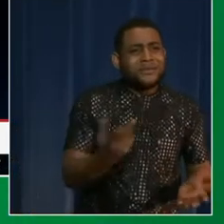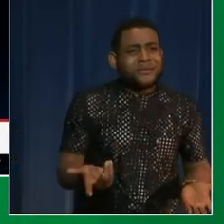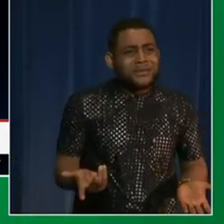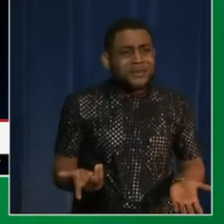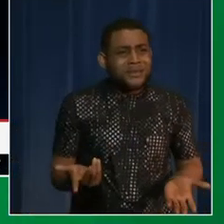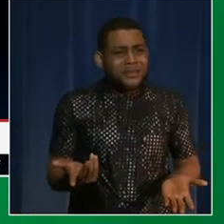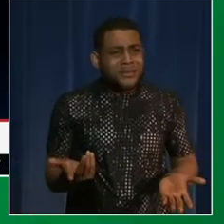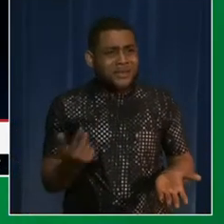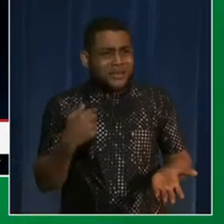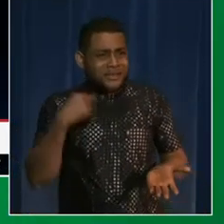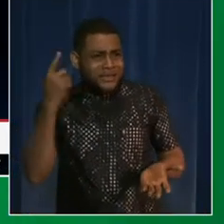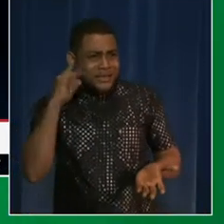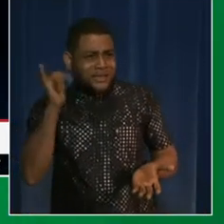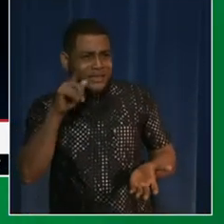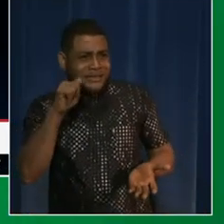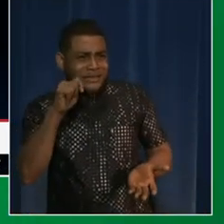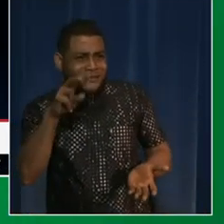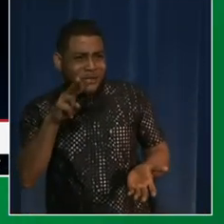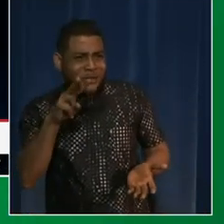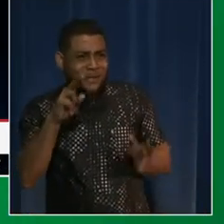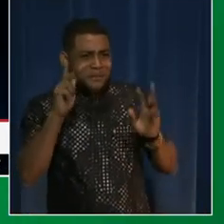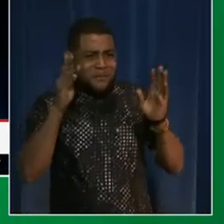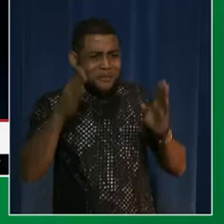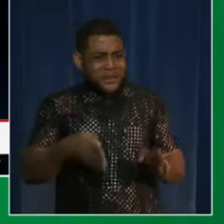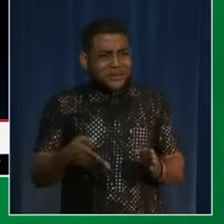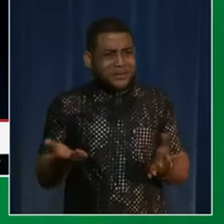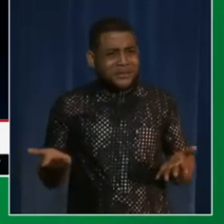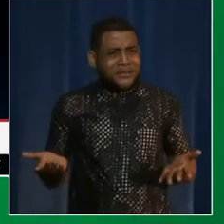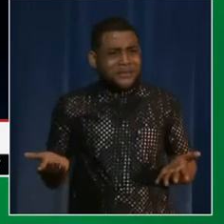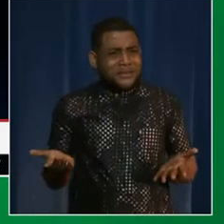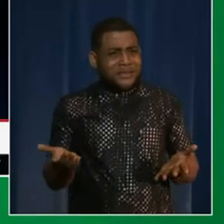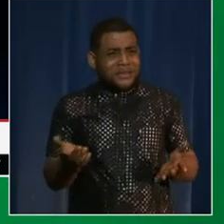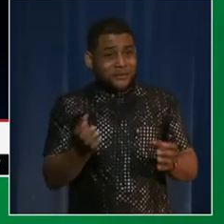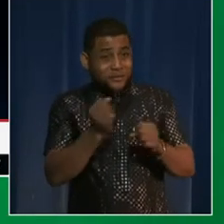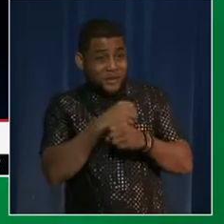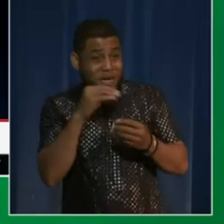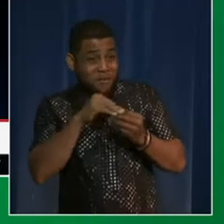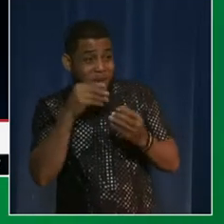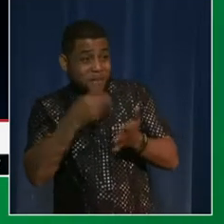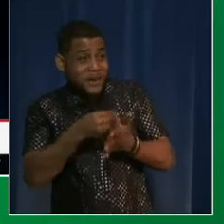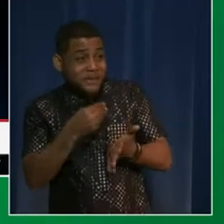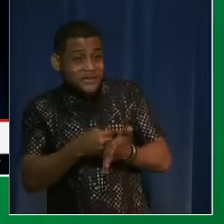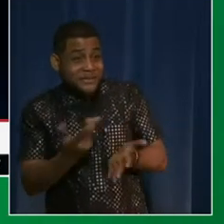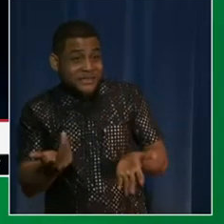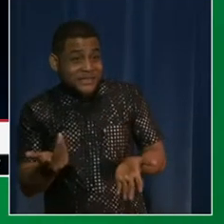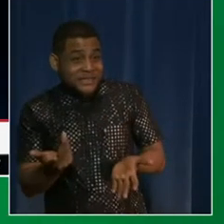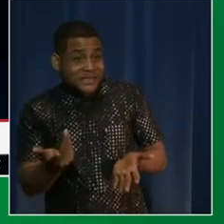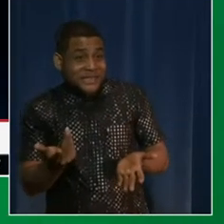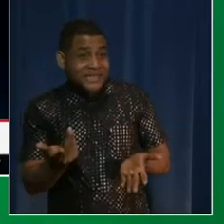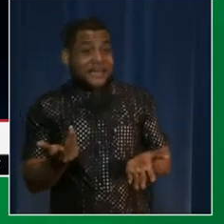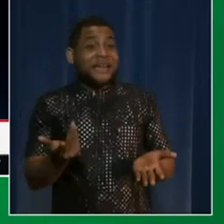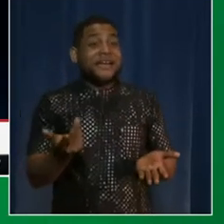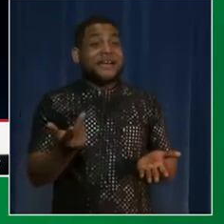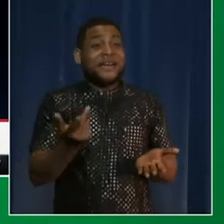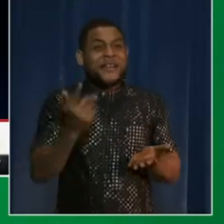like a television anchor man. You make a lot more money, fewer hours.